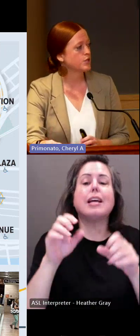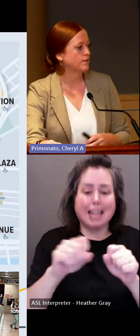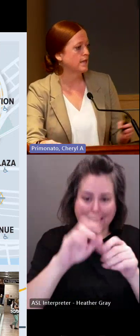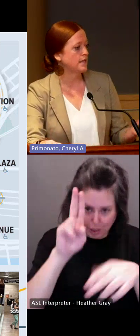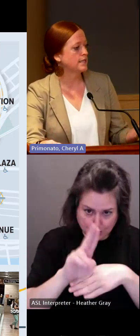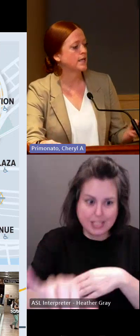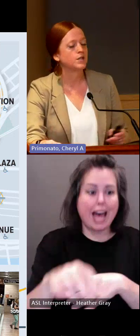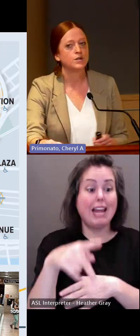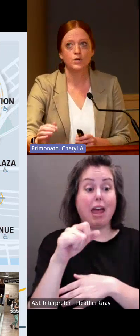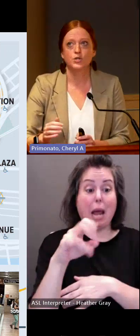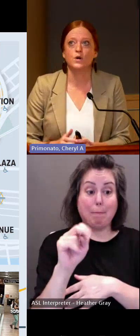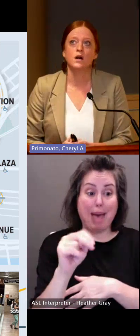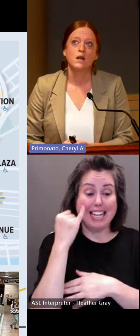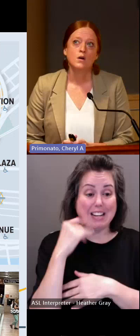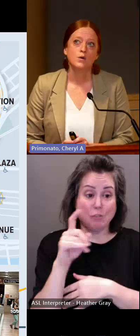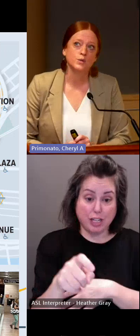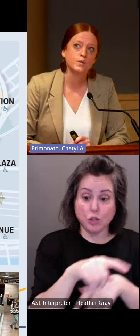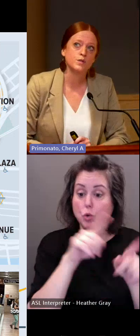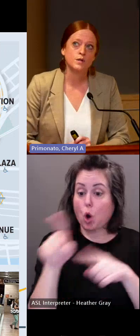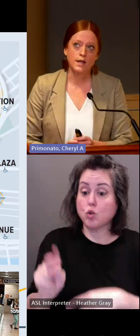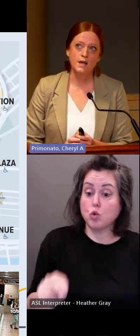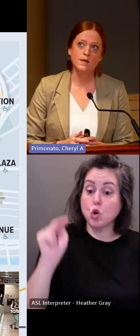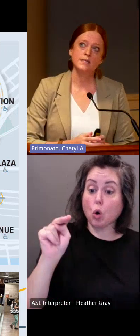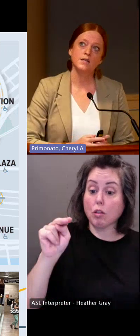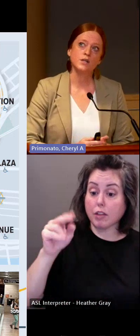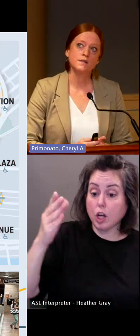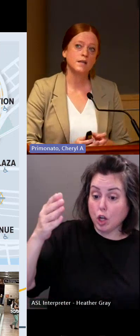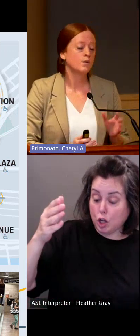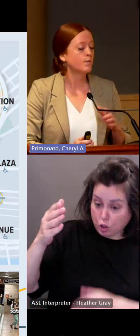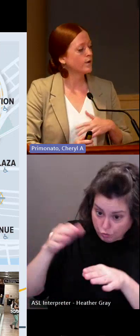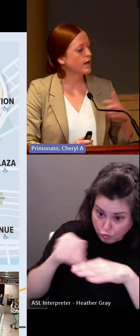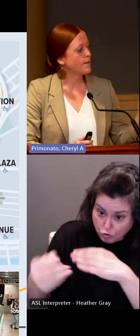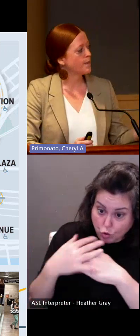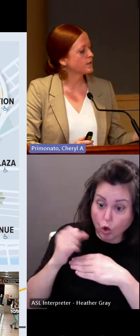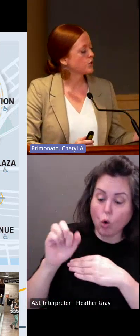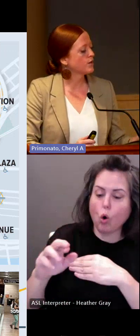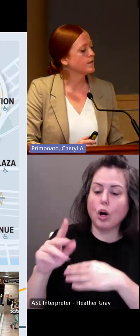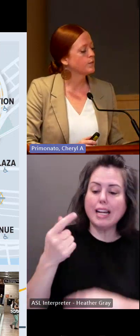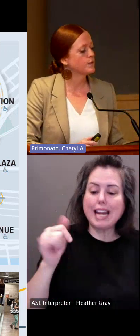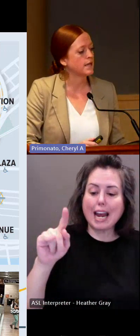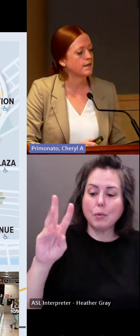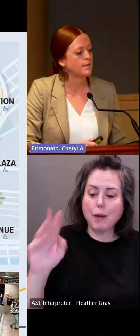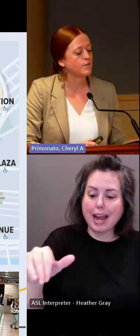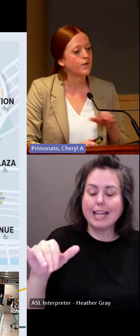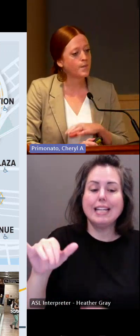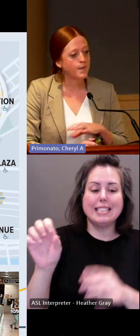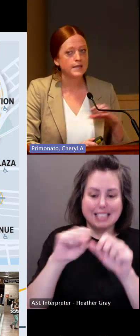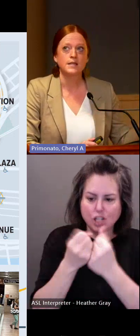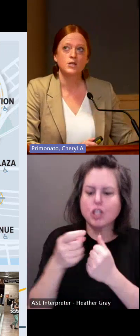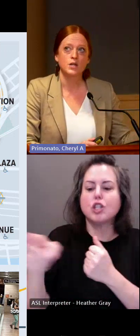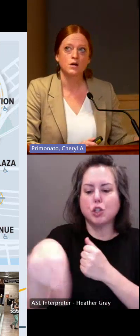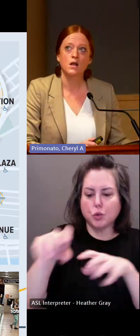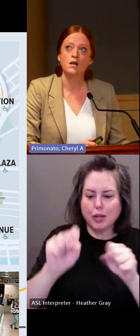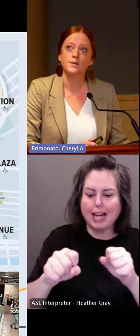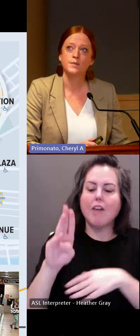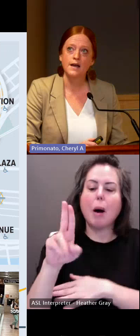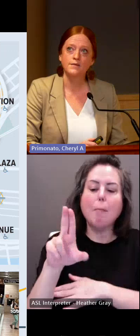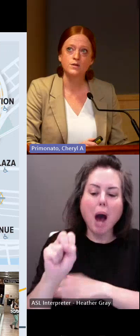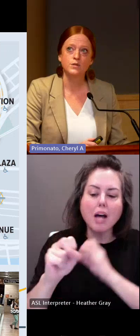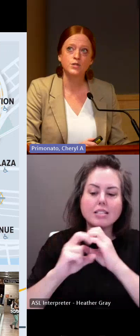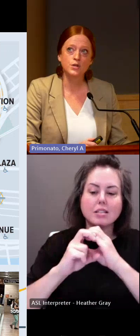Penn Station, if they need to get to the North Shore or to Wood Street or Gateway stations, they will board a bus shuttle that will take them from Penn Station